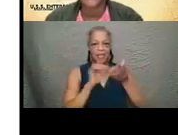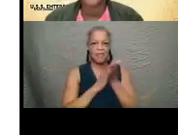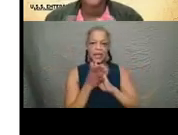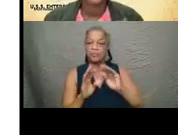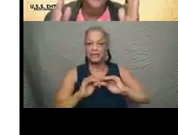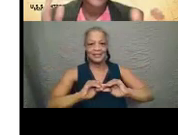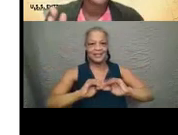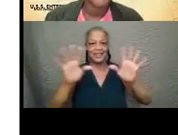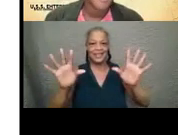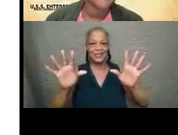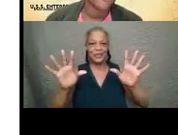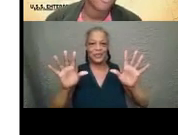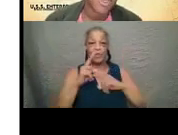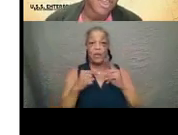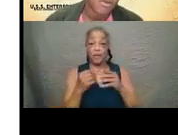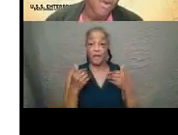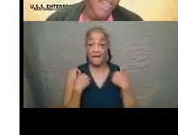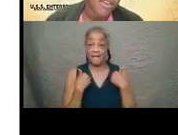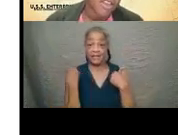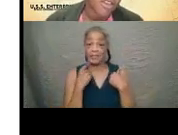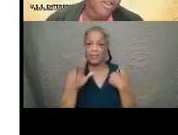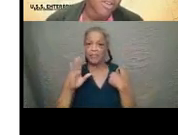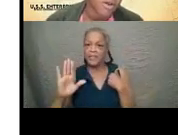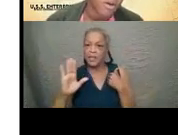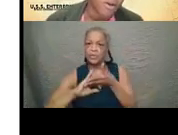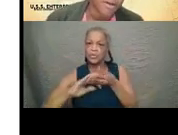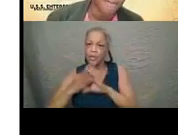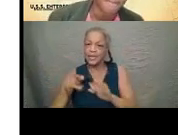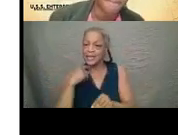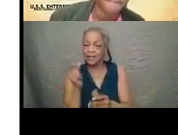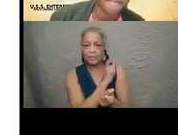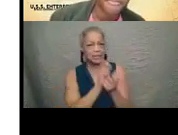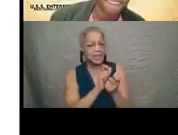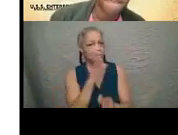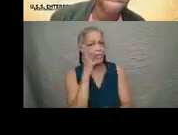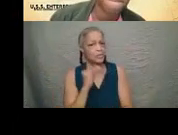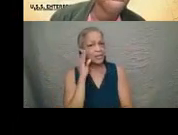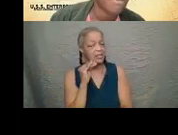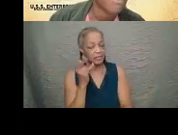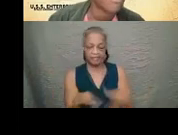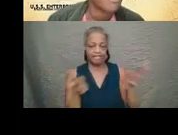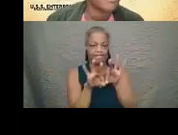clear when you've got somebody's story right here telling you what's going on.